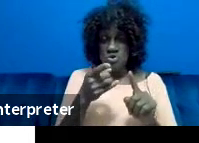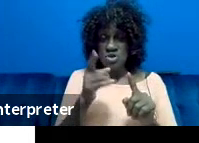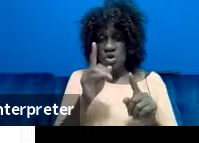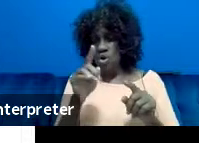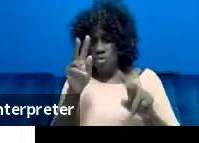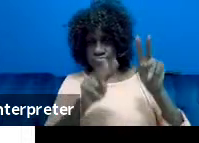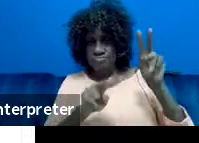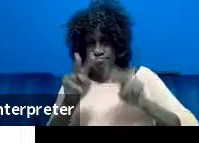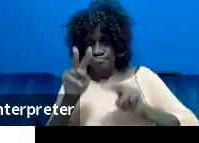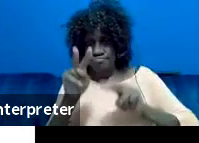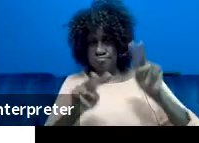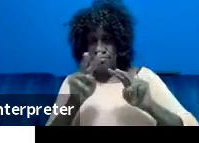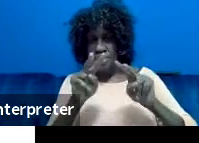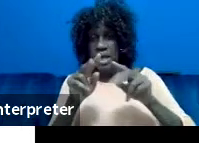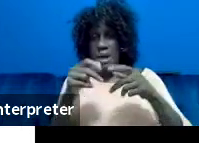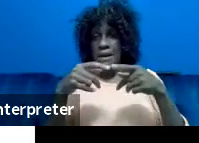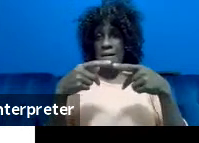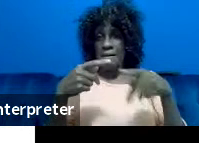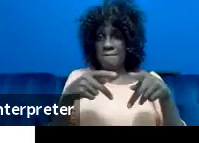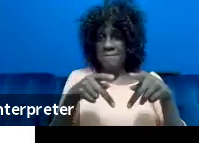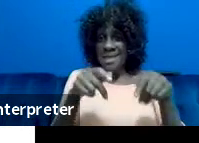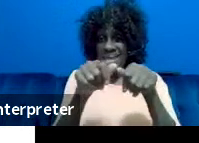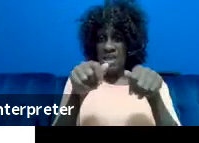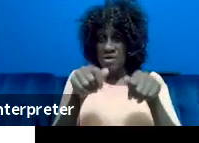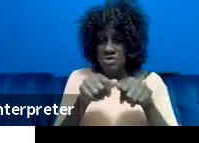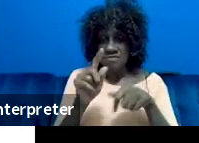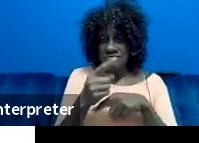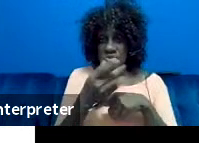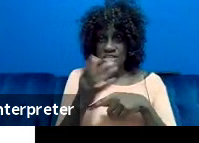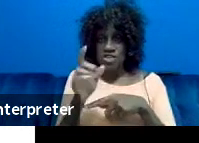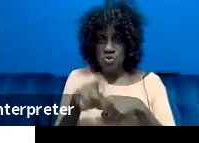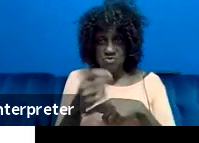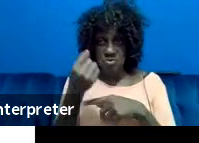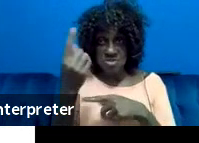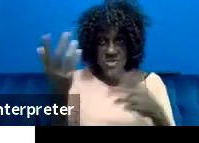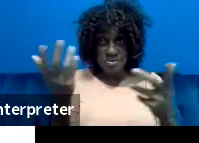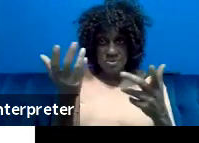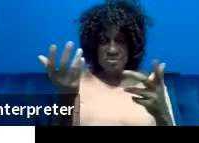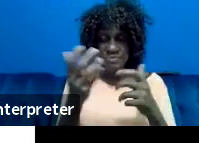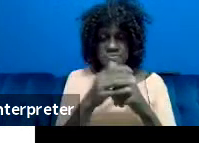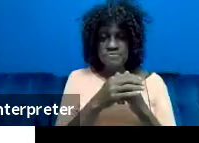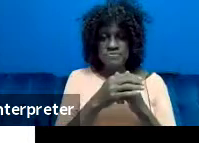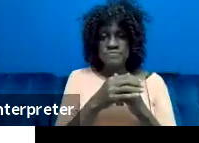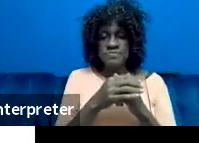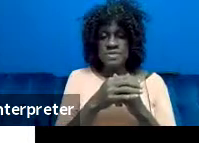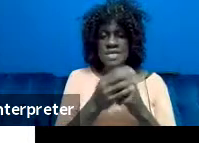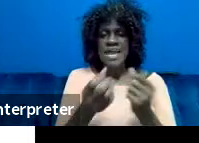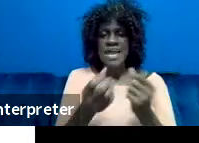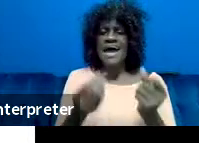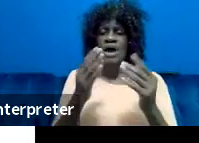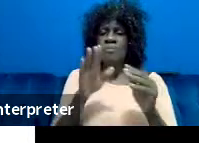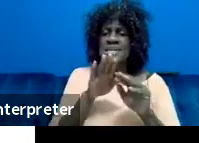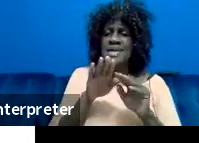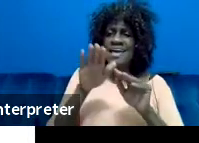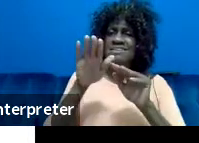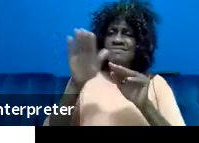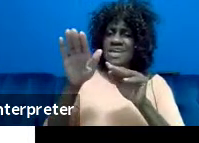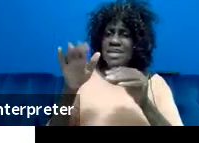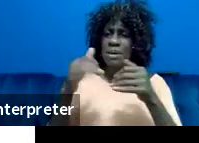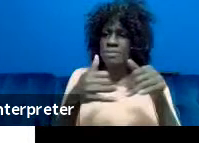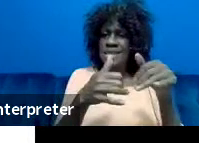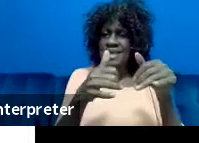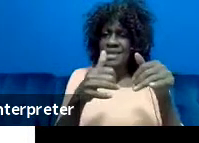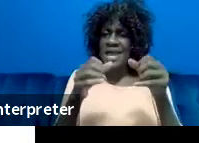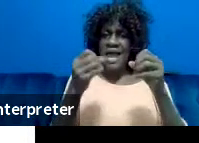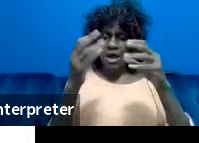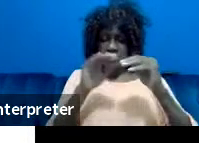evaluate a play area, one of the first things you have to understand is, okay, how many elevated play components, how many